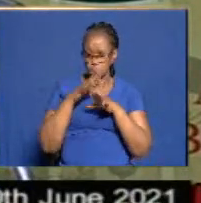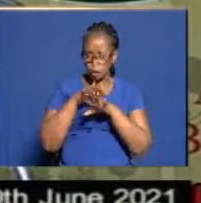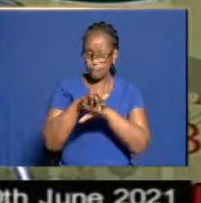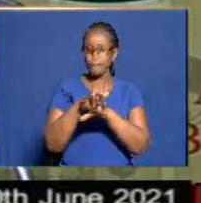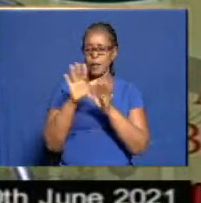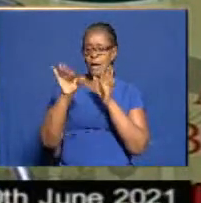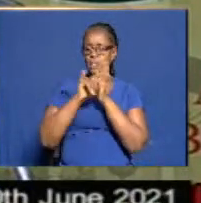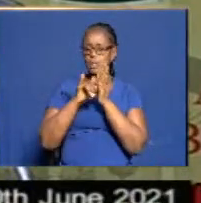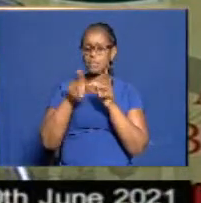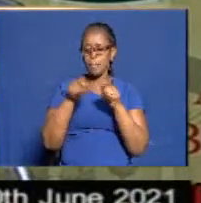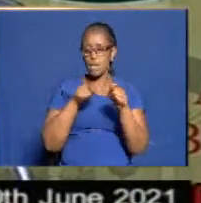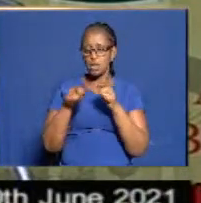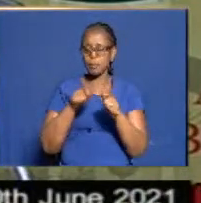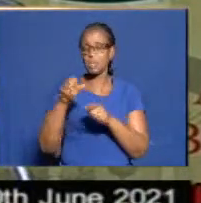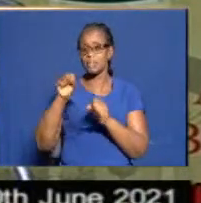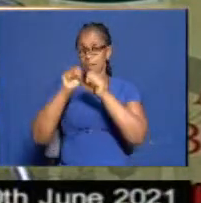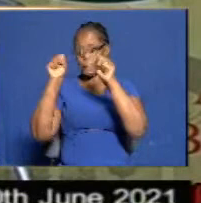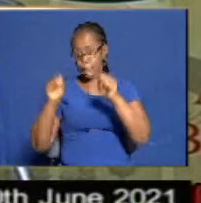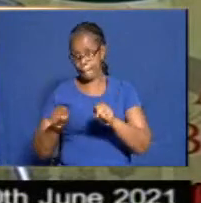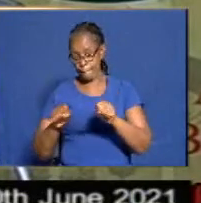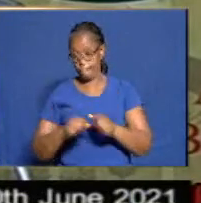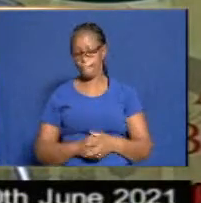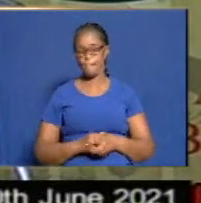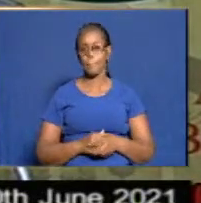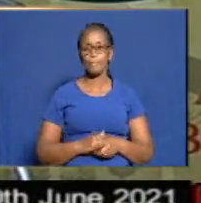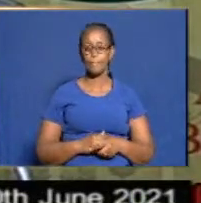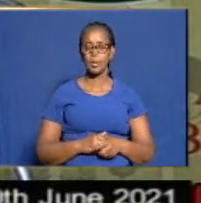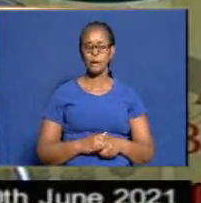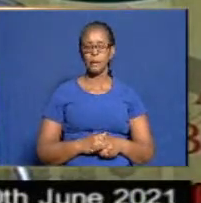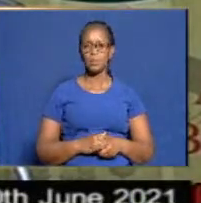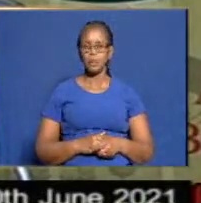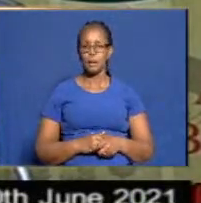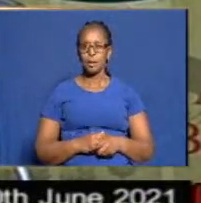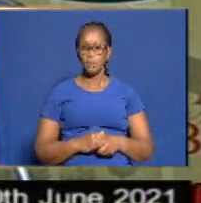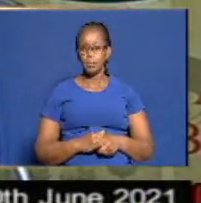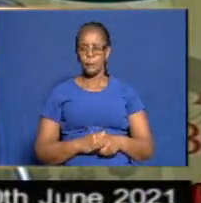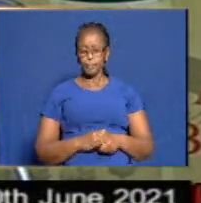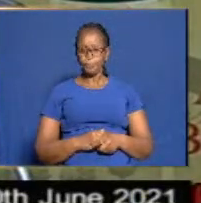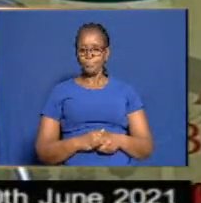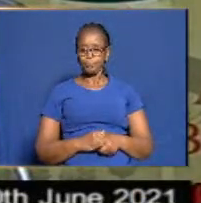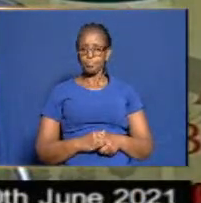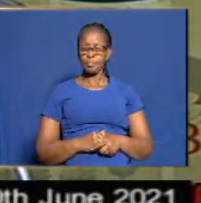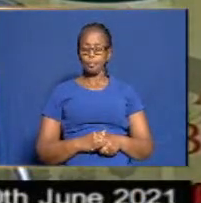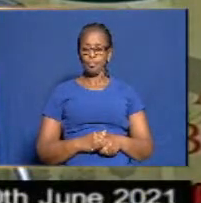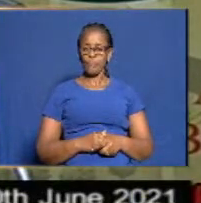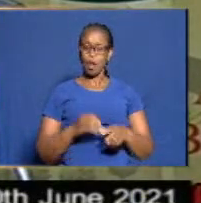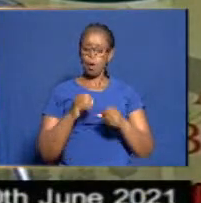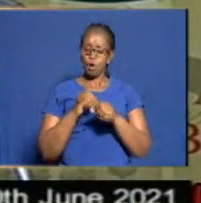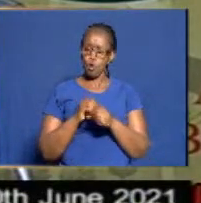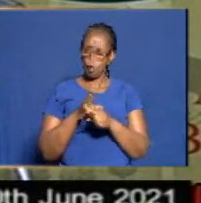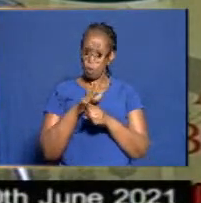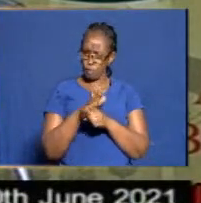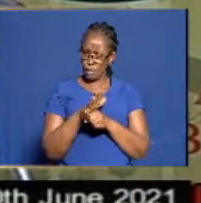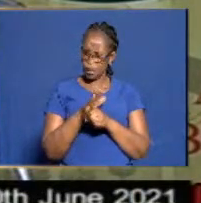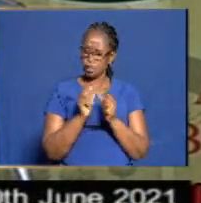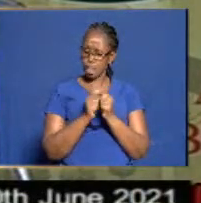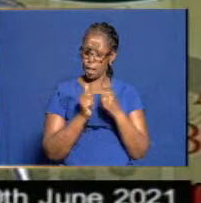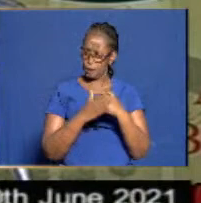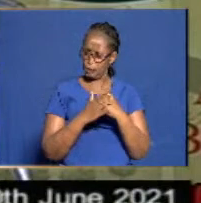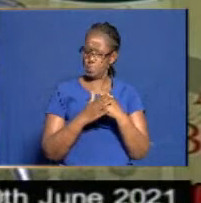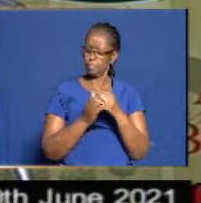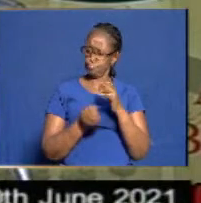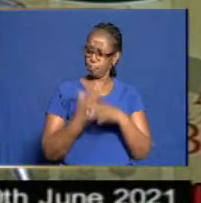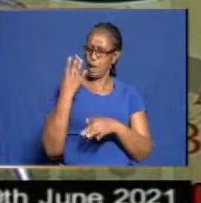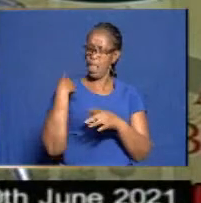System. Mr. Speaker, the outbreak of COVID-19 pandemic last year disrupted